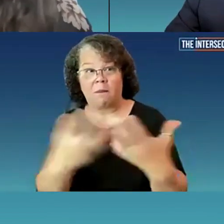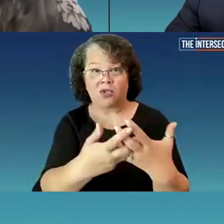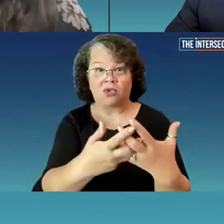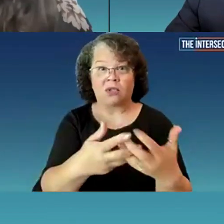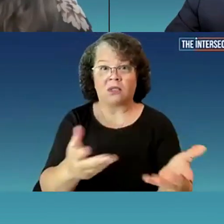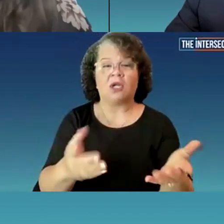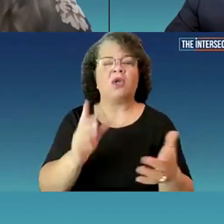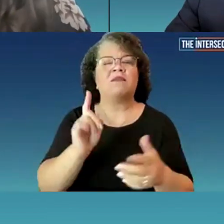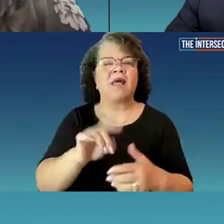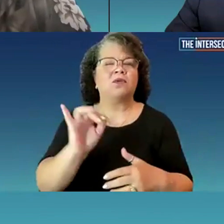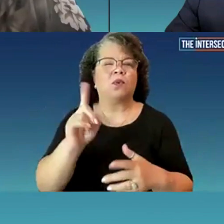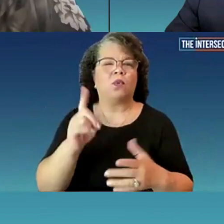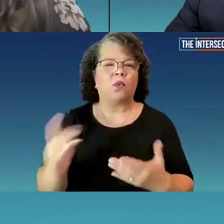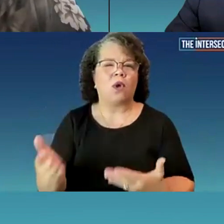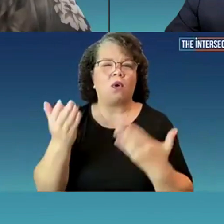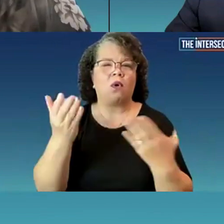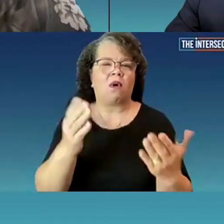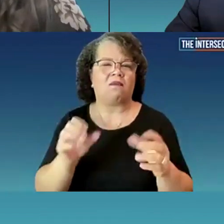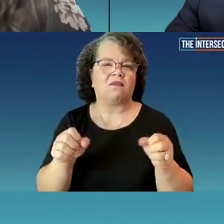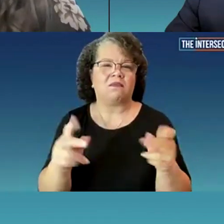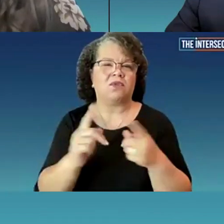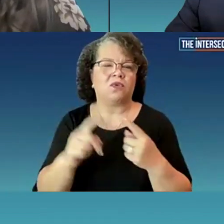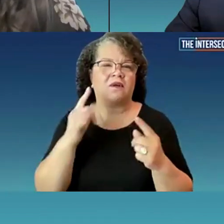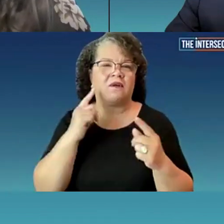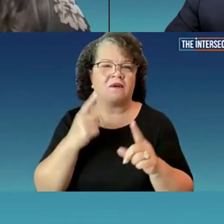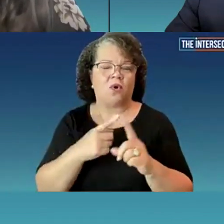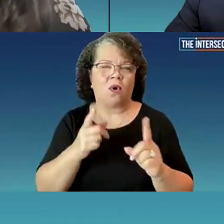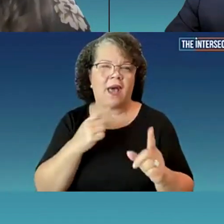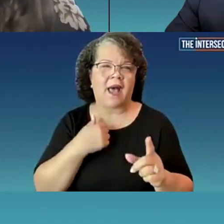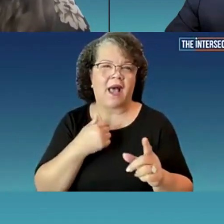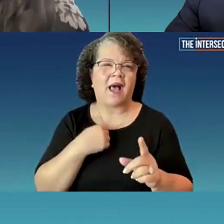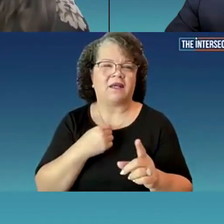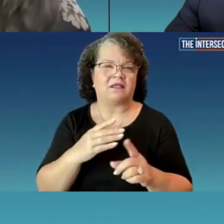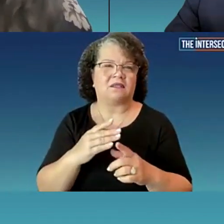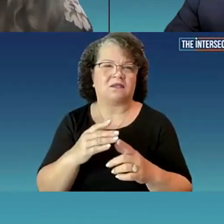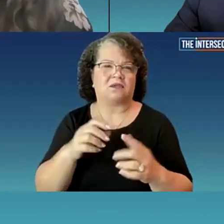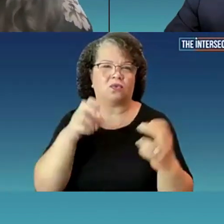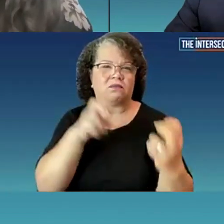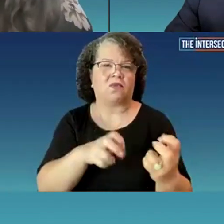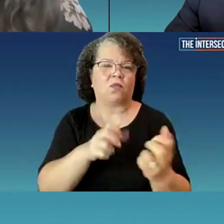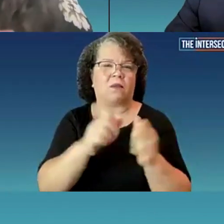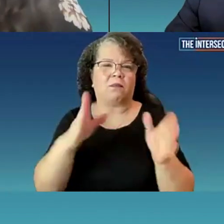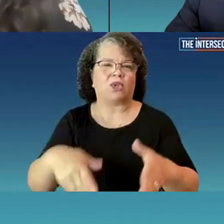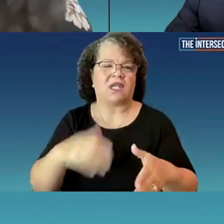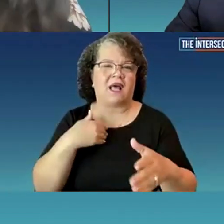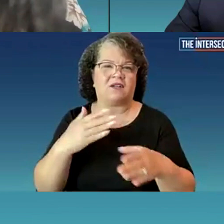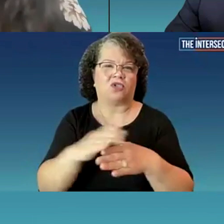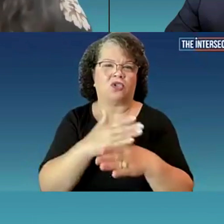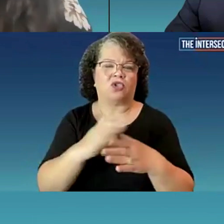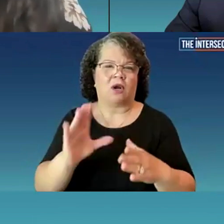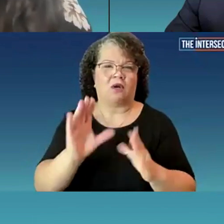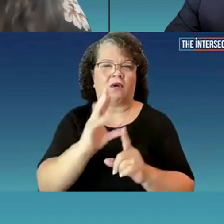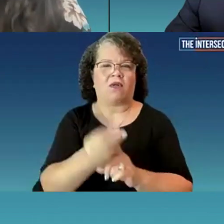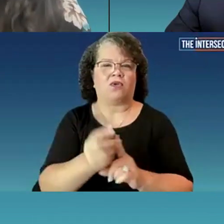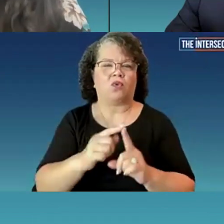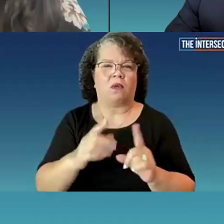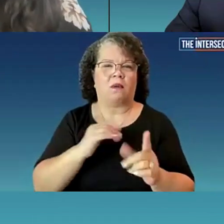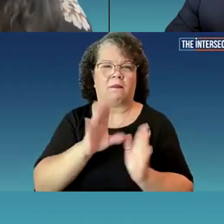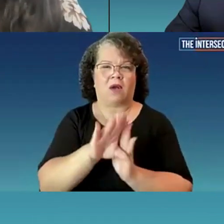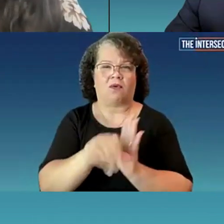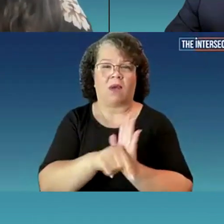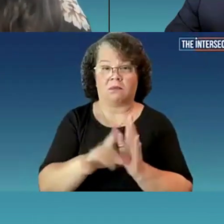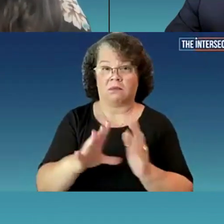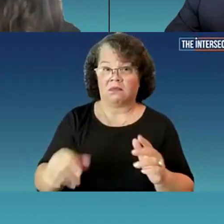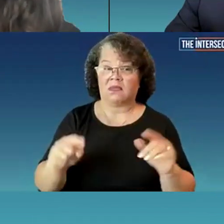offer an opportunity to members to meet with someone who has a shared cultural background. So it's a very